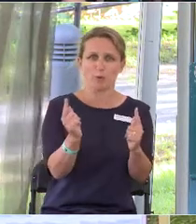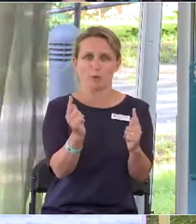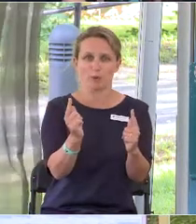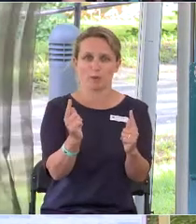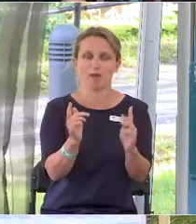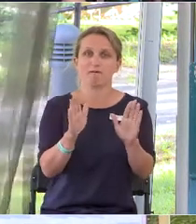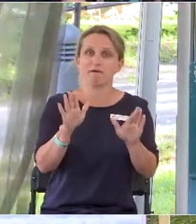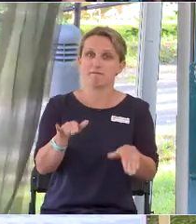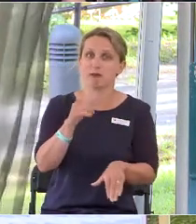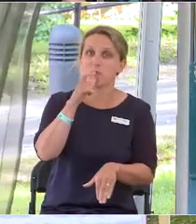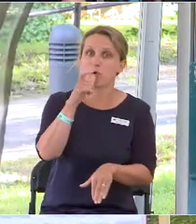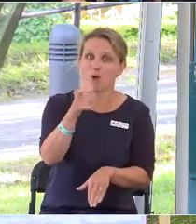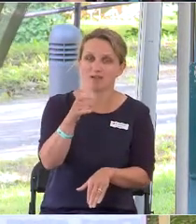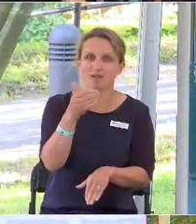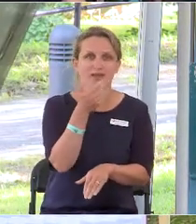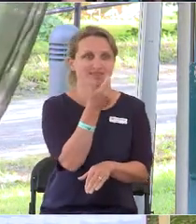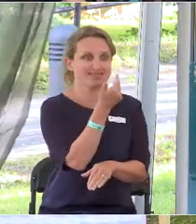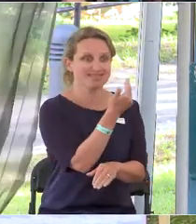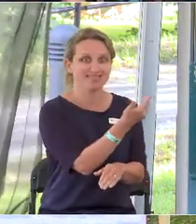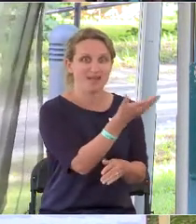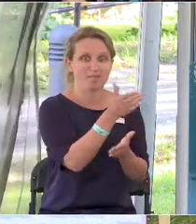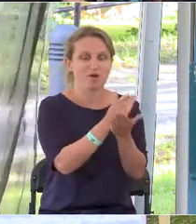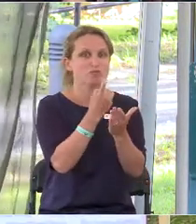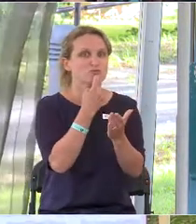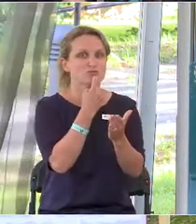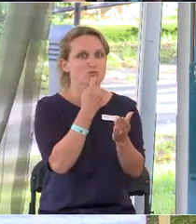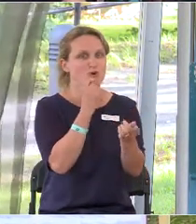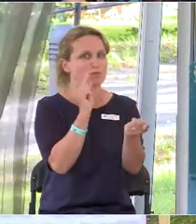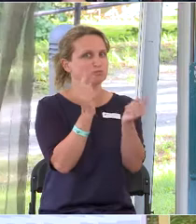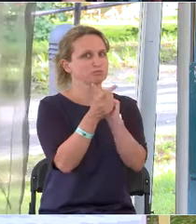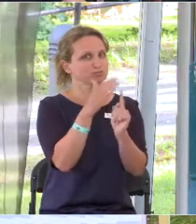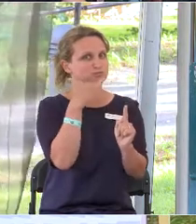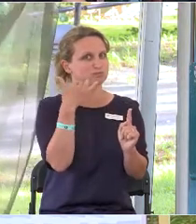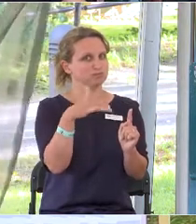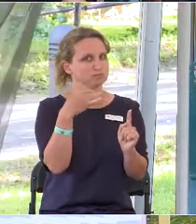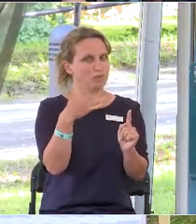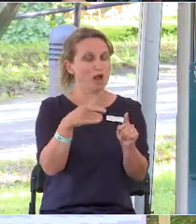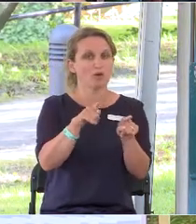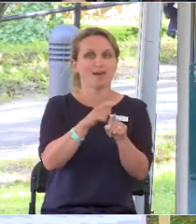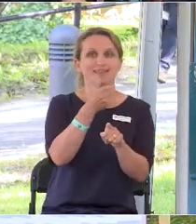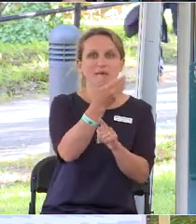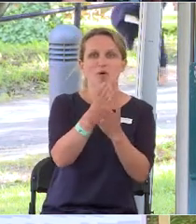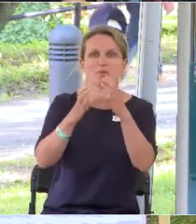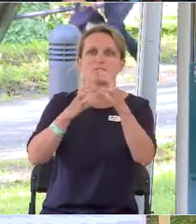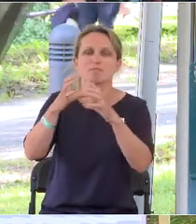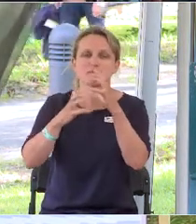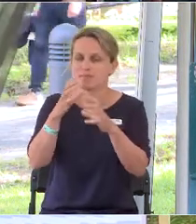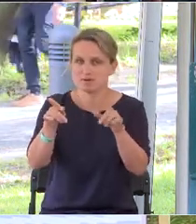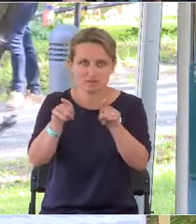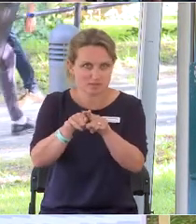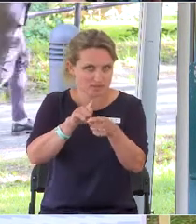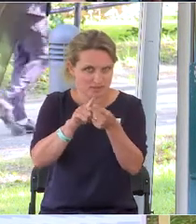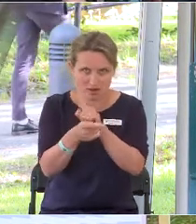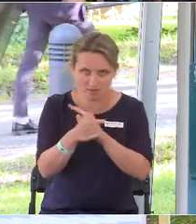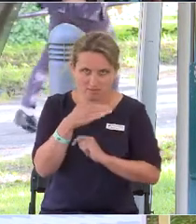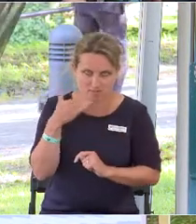would say that she has changed Finland, and she has also changed the world.